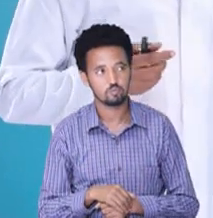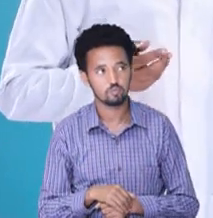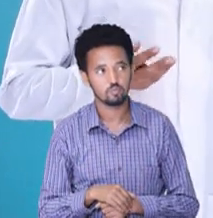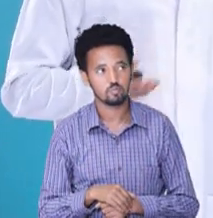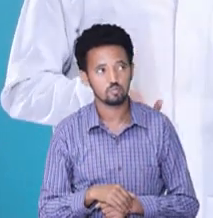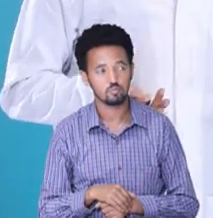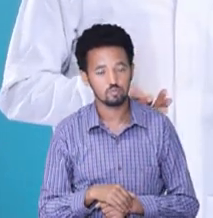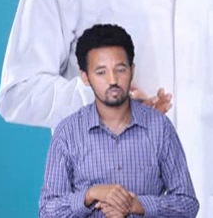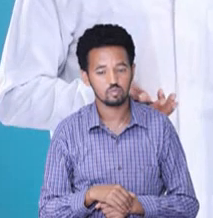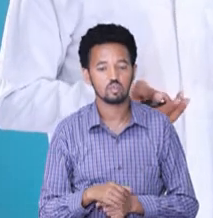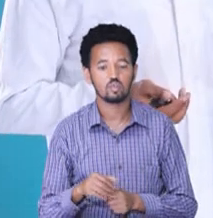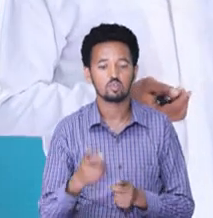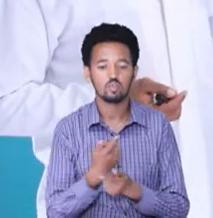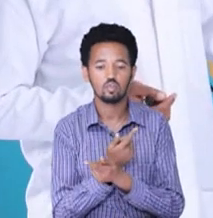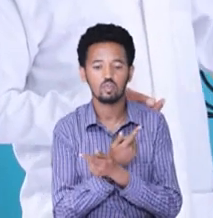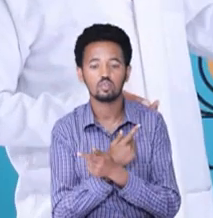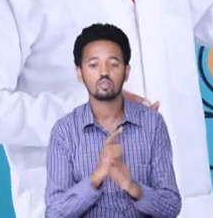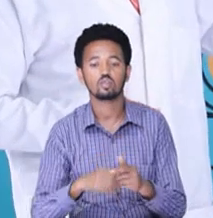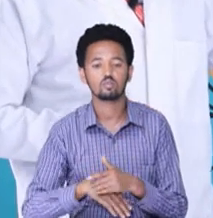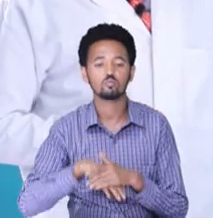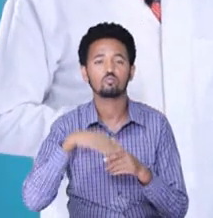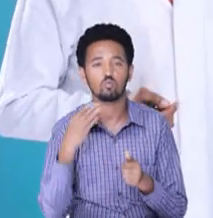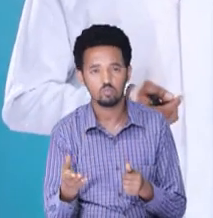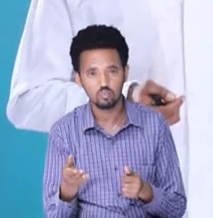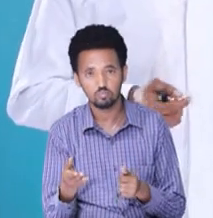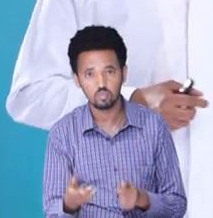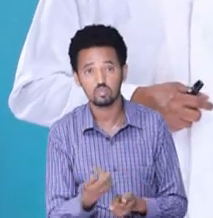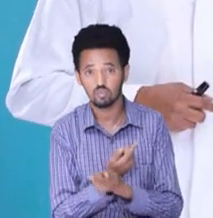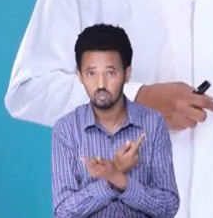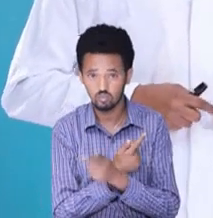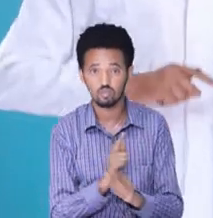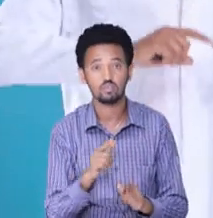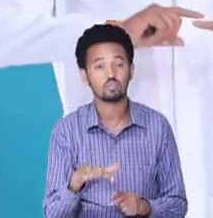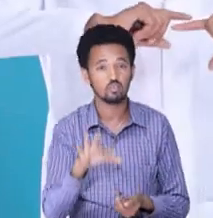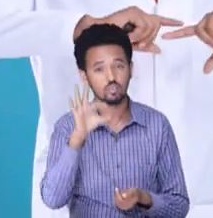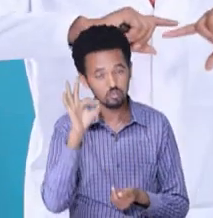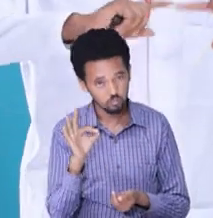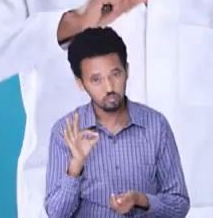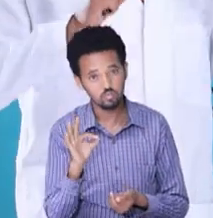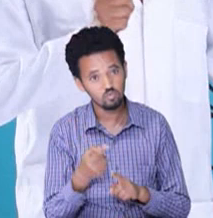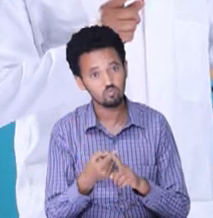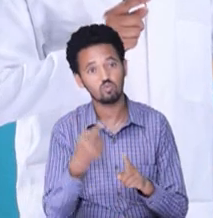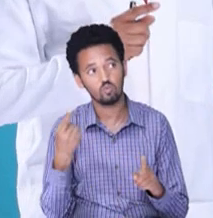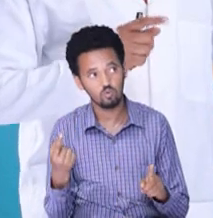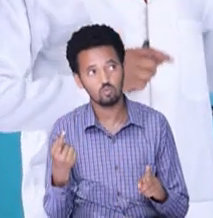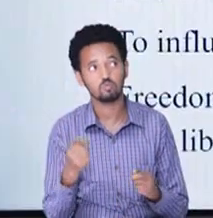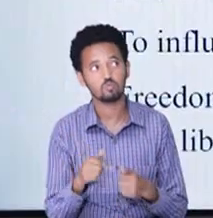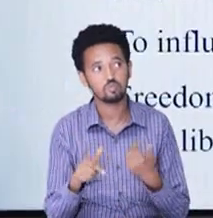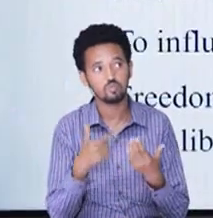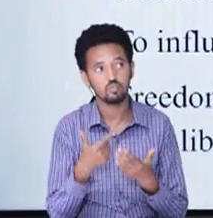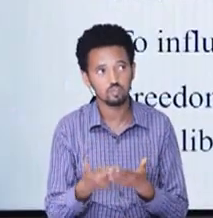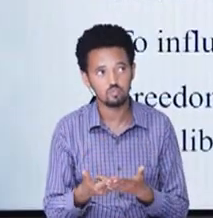What I mean by liberty? Liberty means free from absolute rule, free from unjust